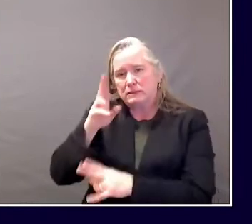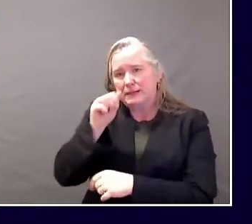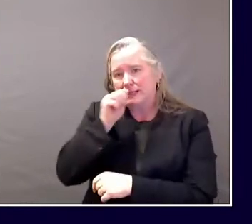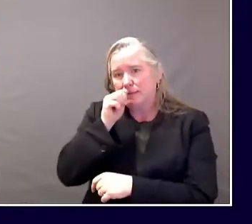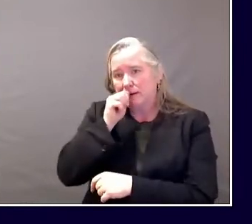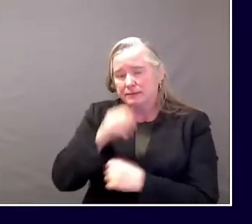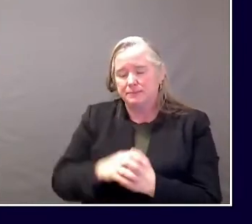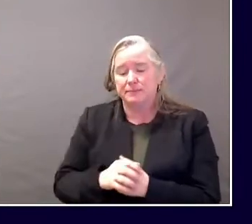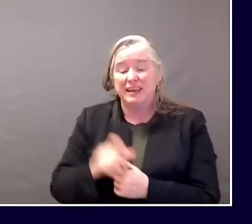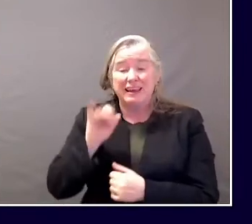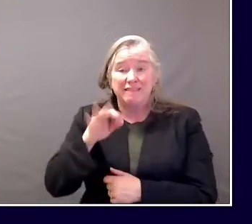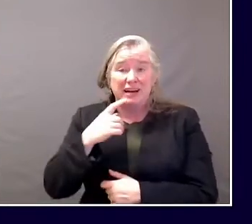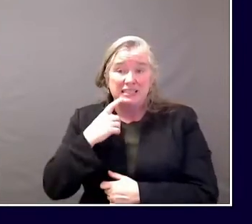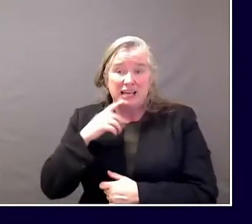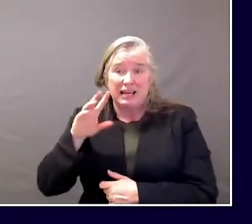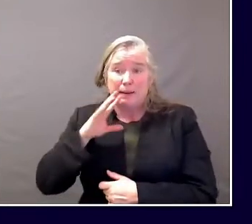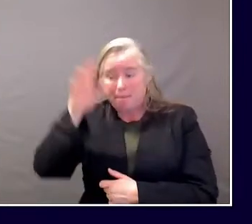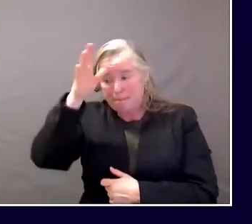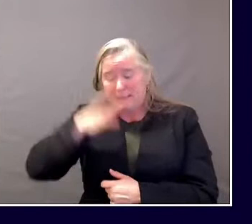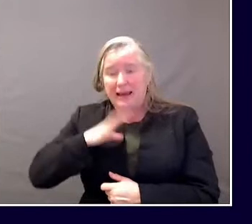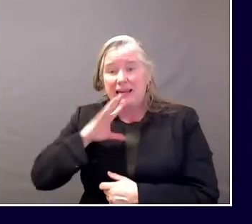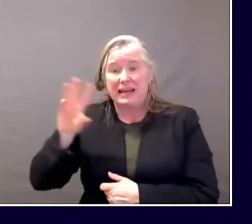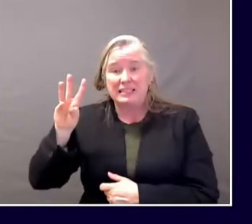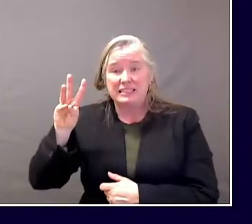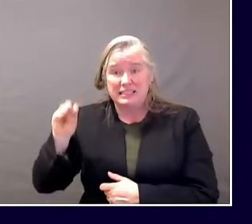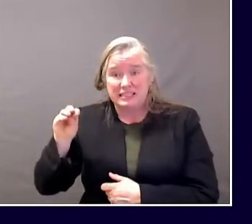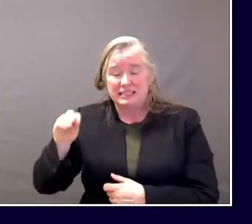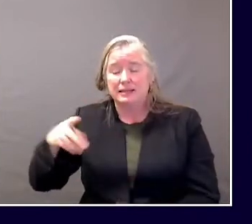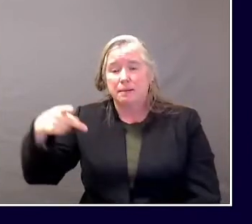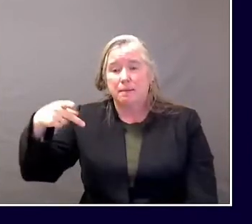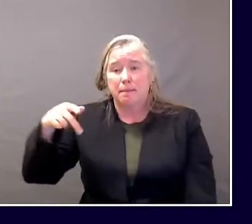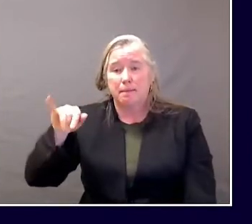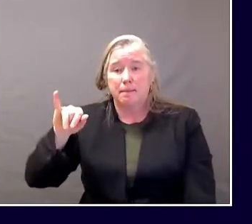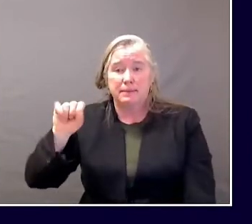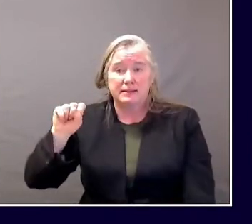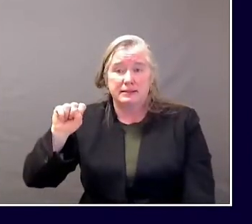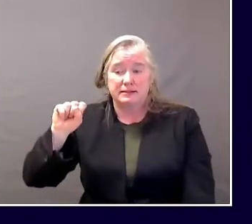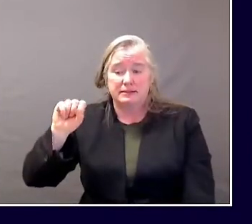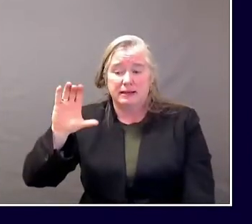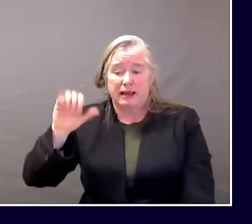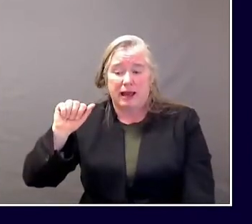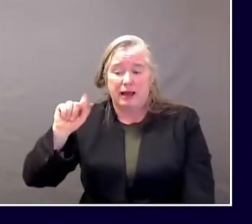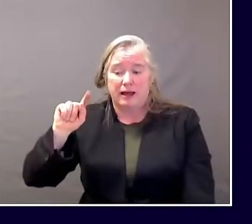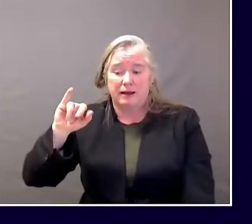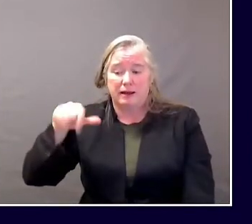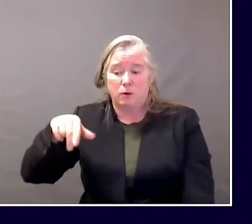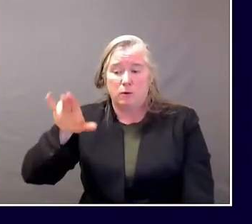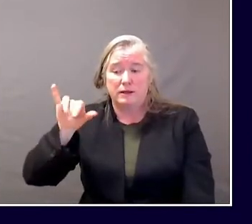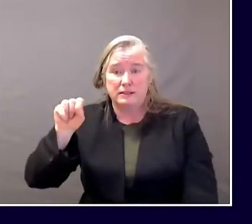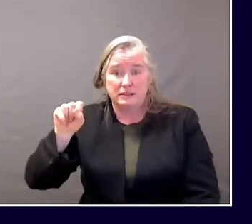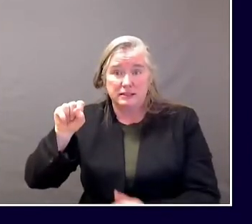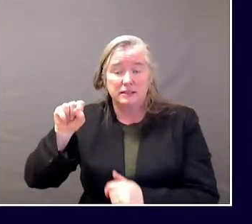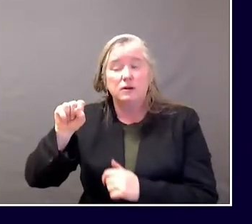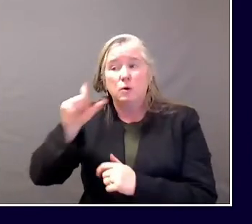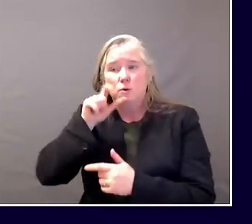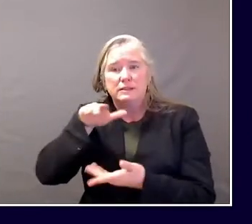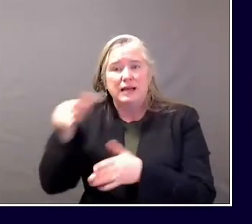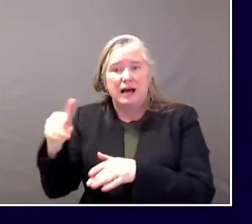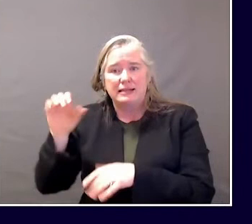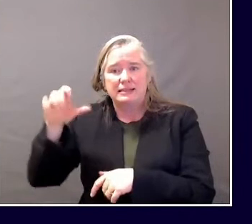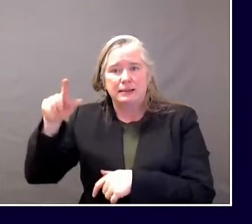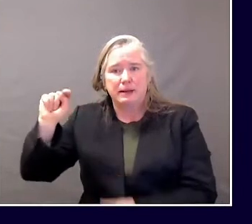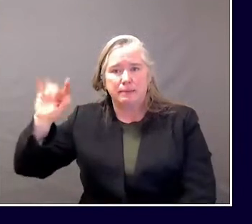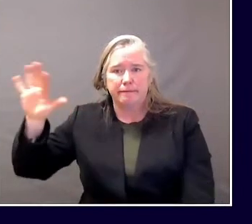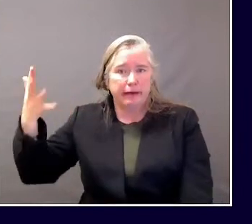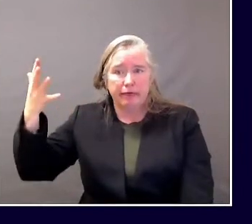man in Piscataquis County who died on December X, and you happen to know somebody in that